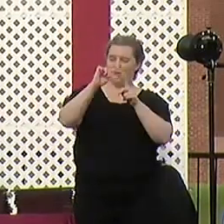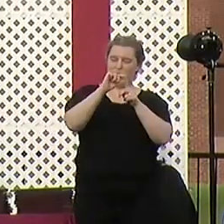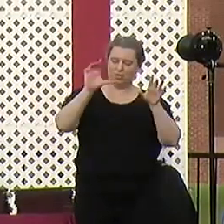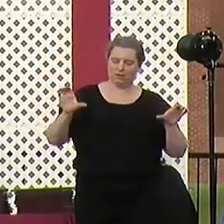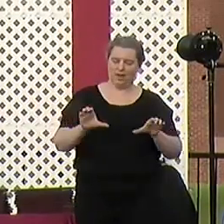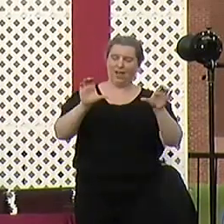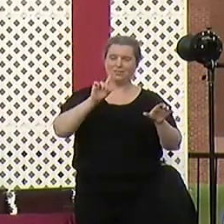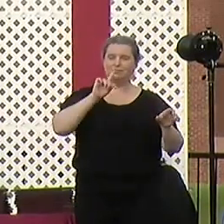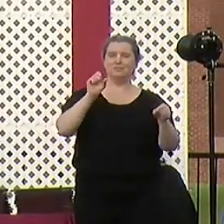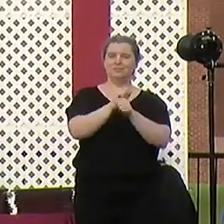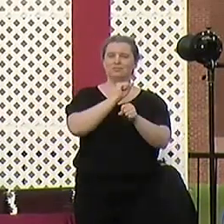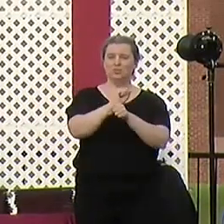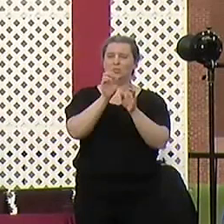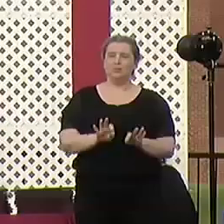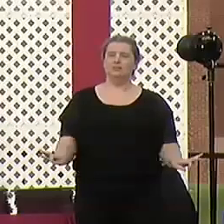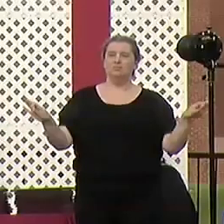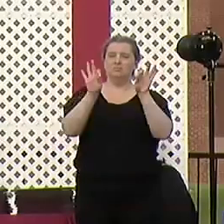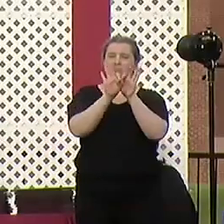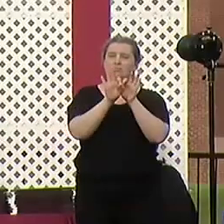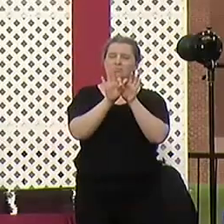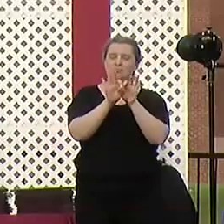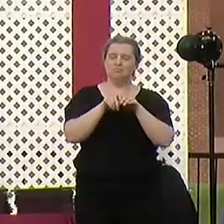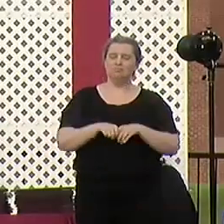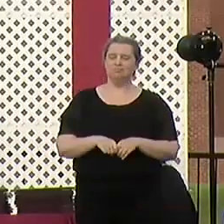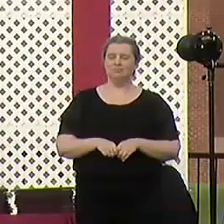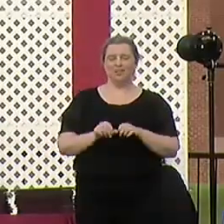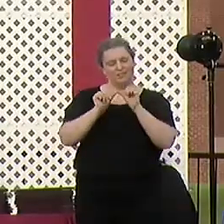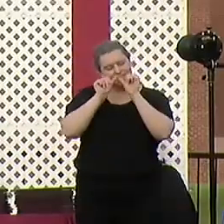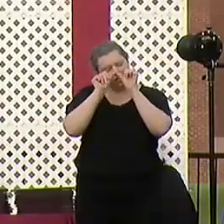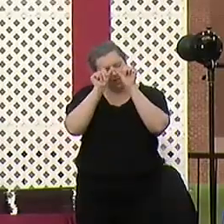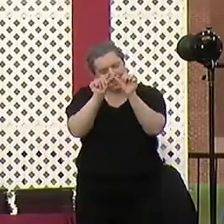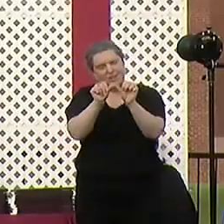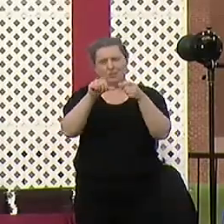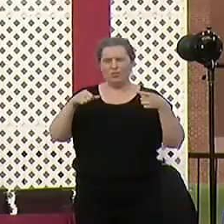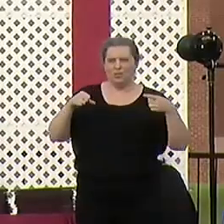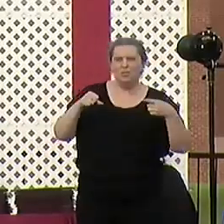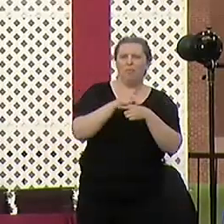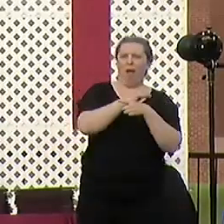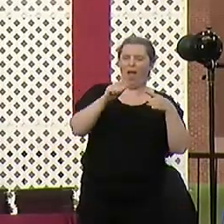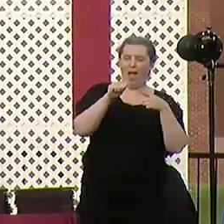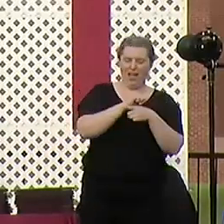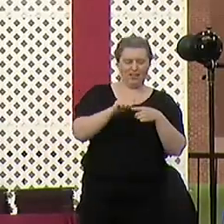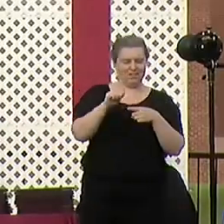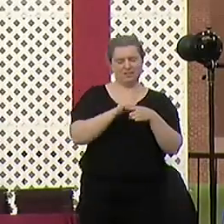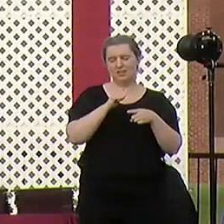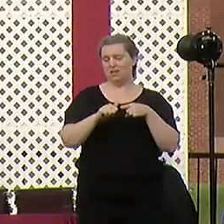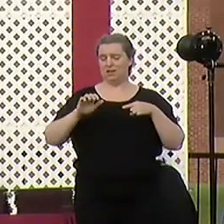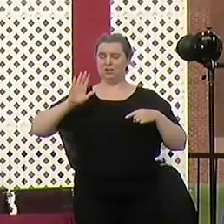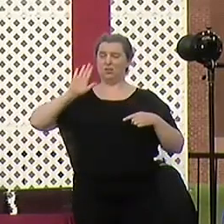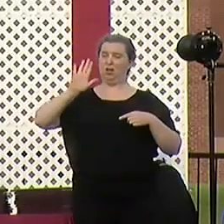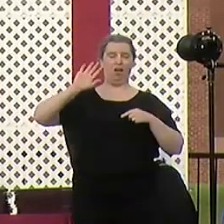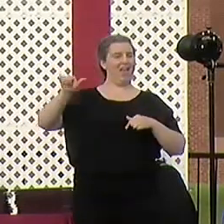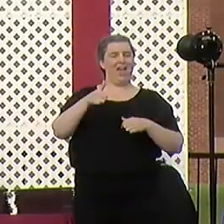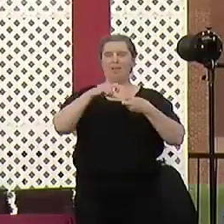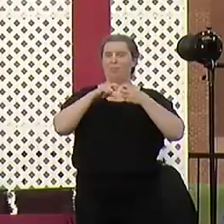actions truly do matter. Keep at this. Practice it until there's no problem your stretched minds can't